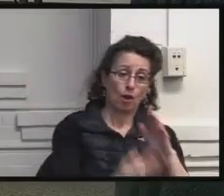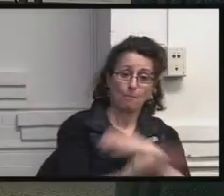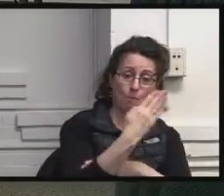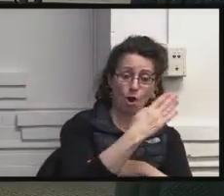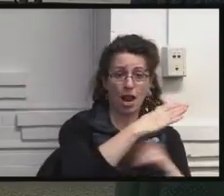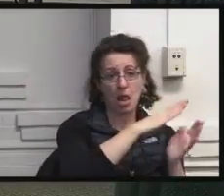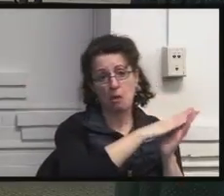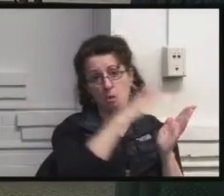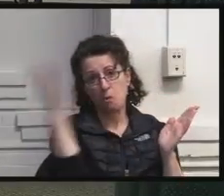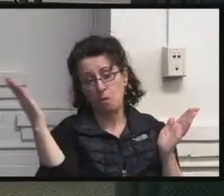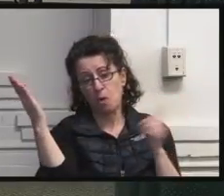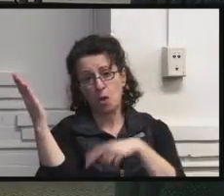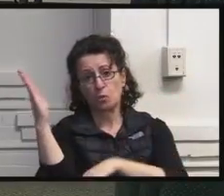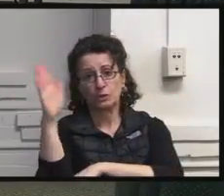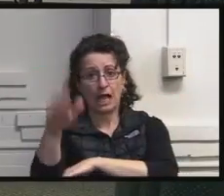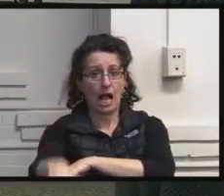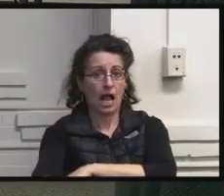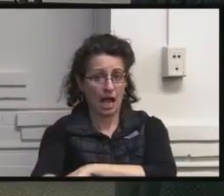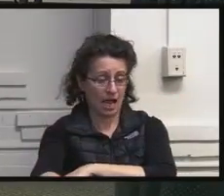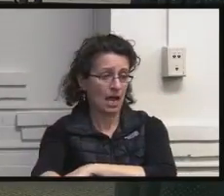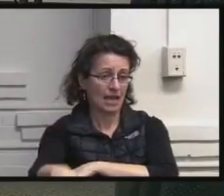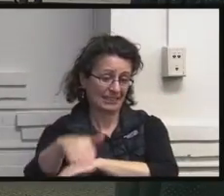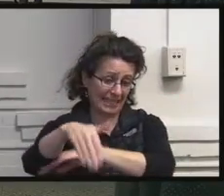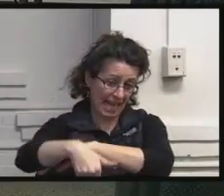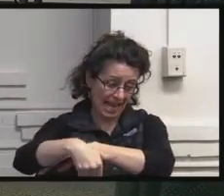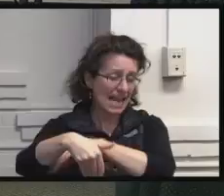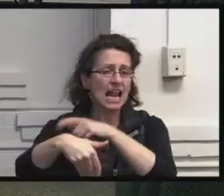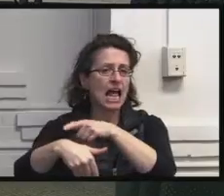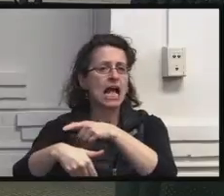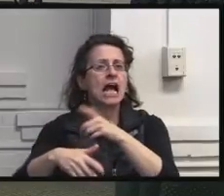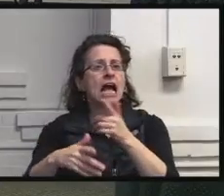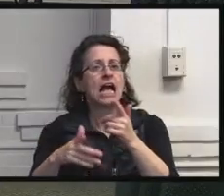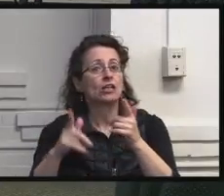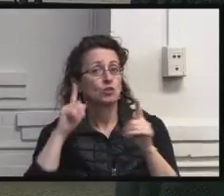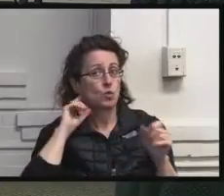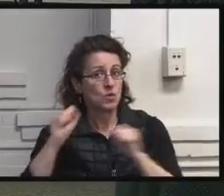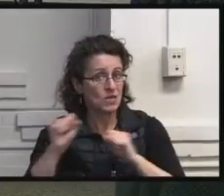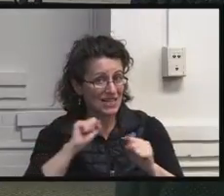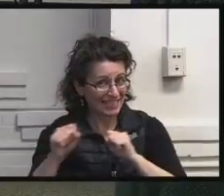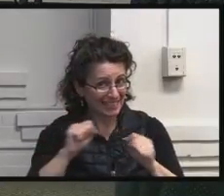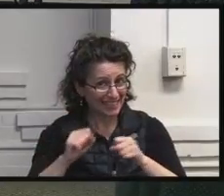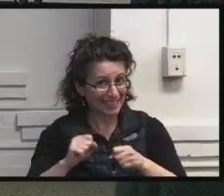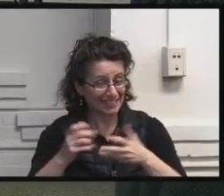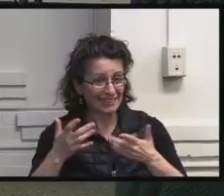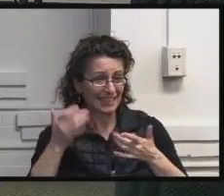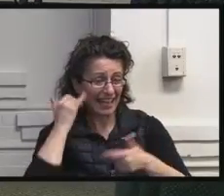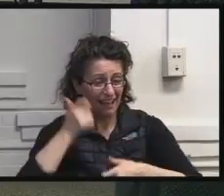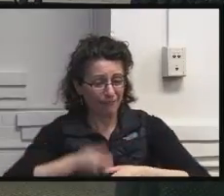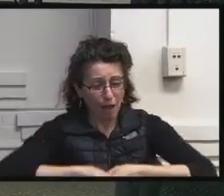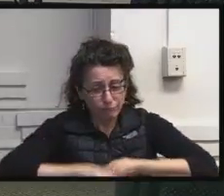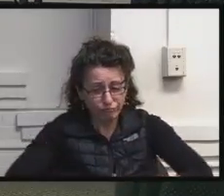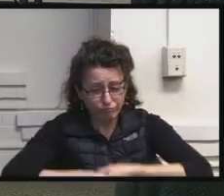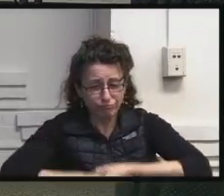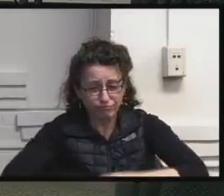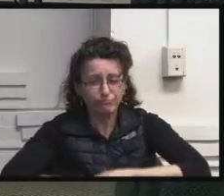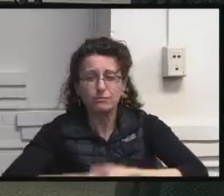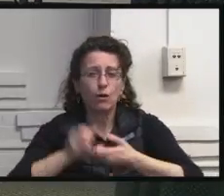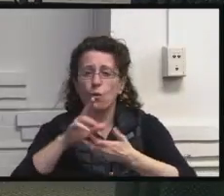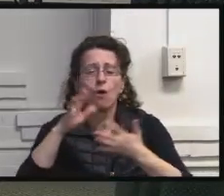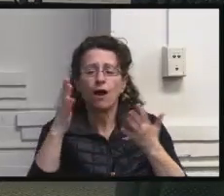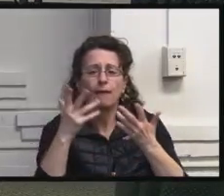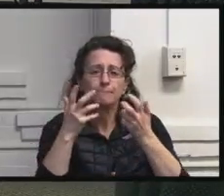that, those kind of factors to consider. And it does get more expensive when you have longer work windows for your so that's an expense to the